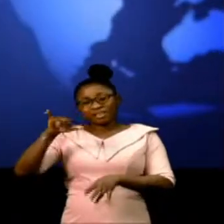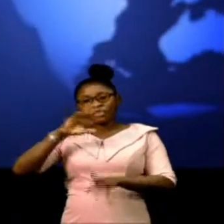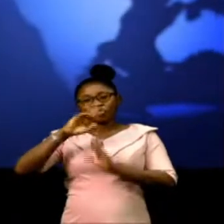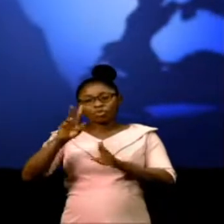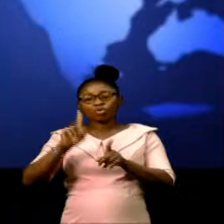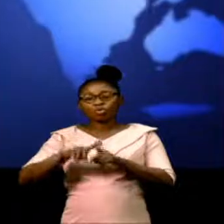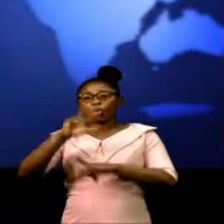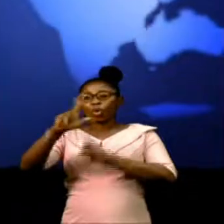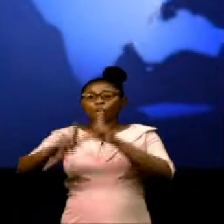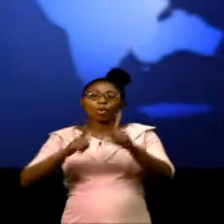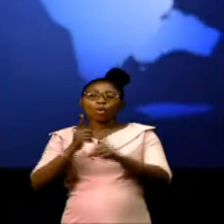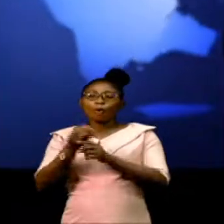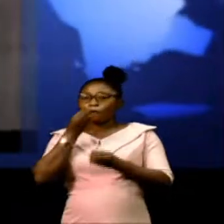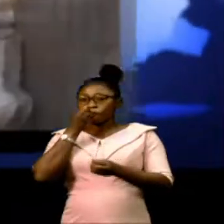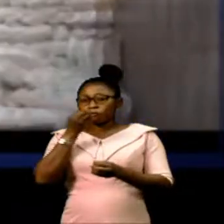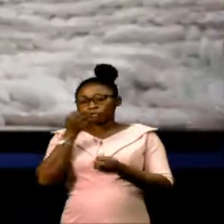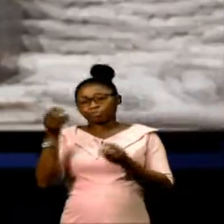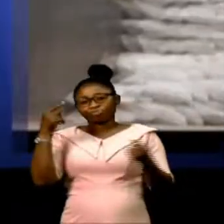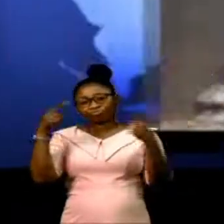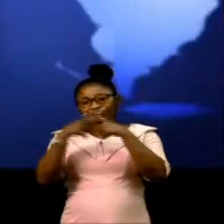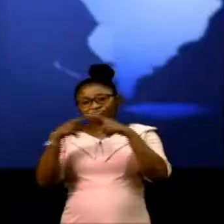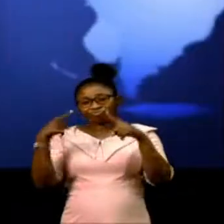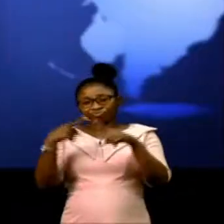food crisis.